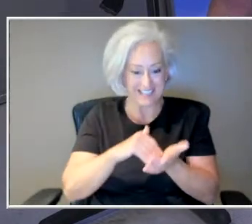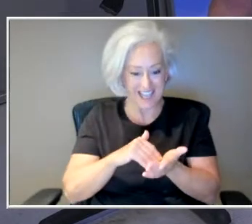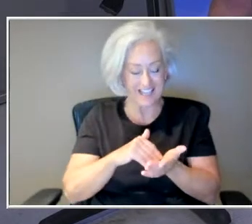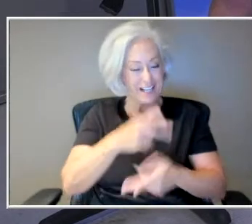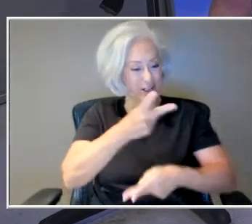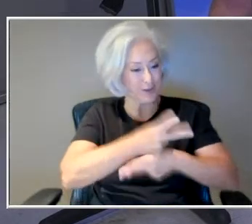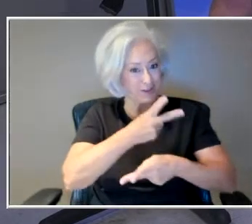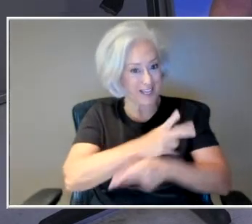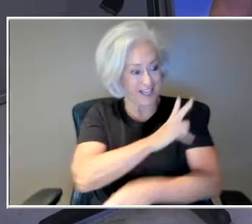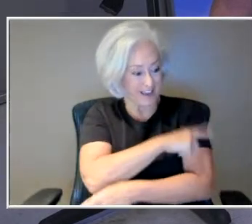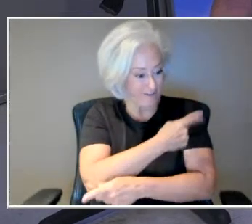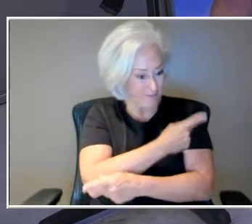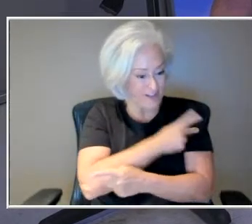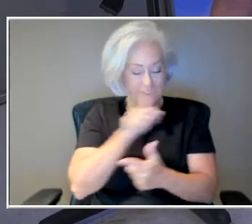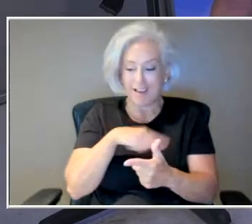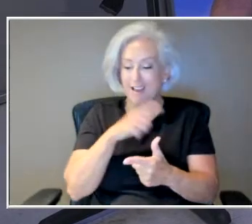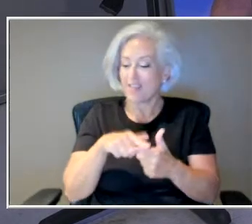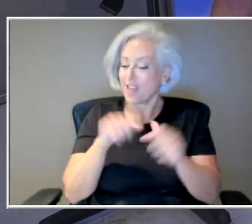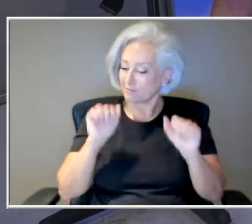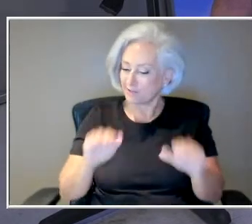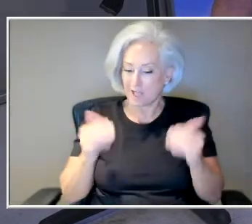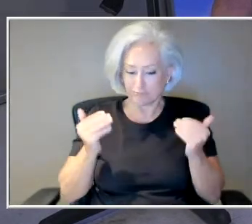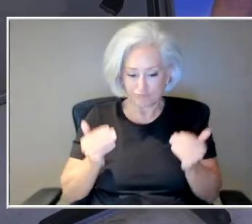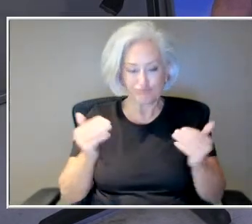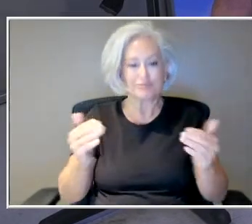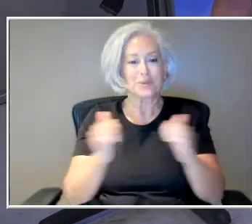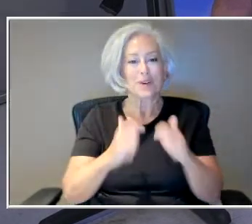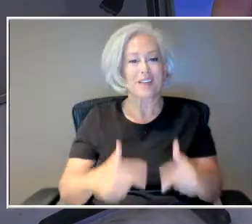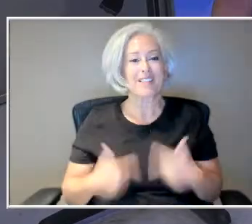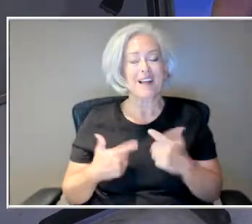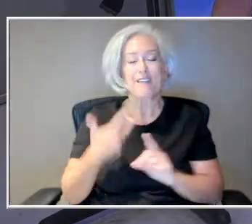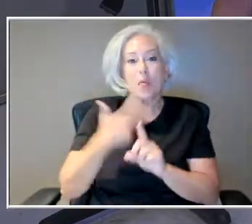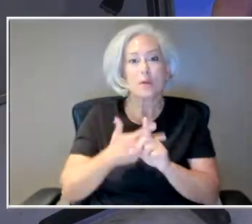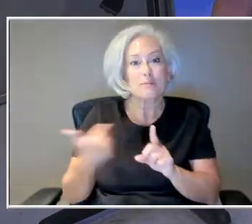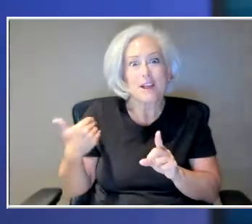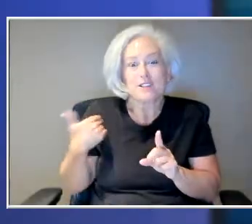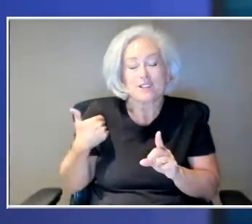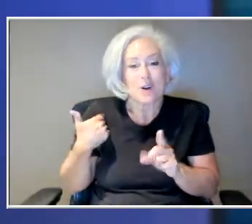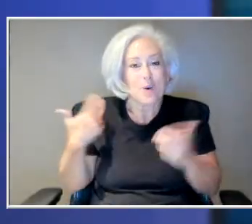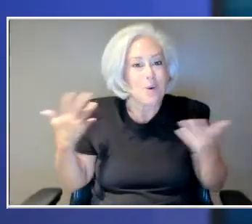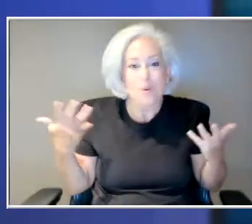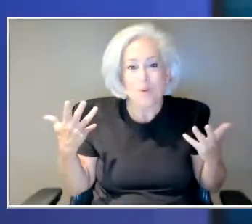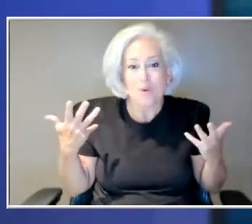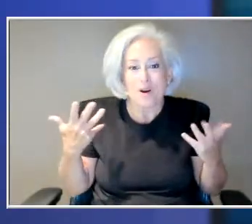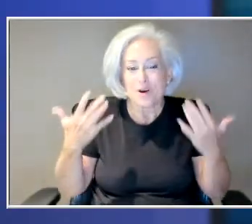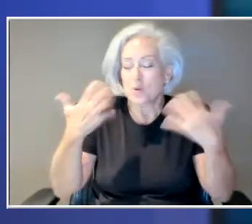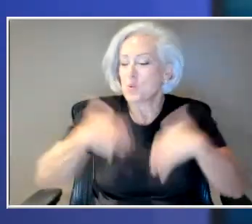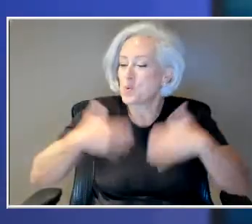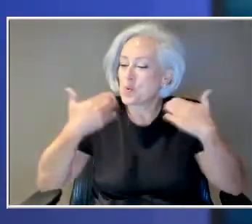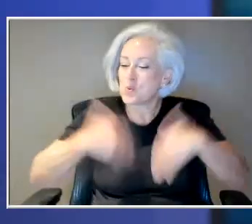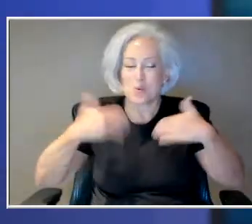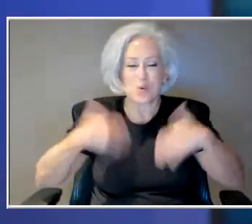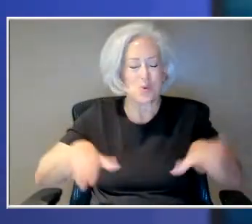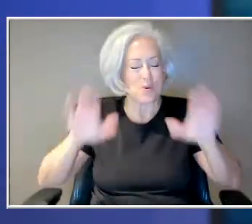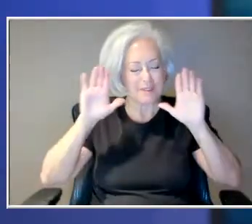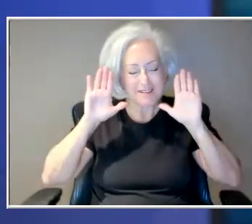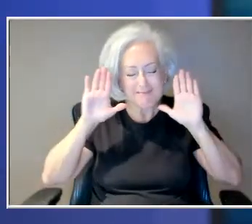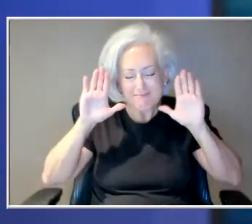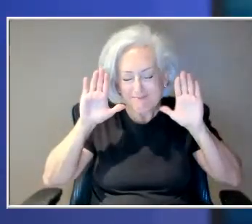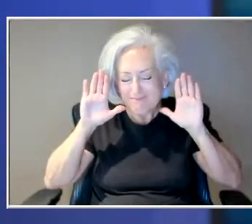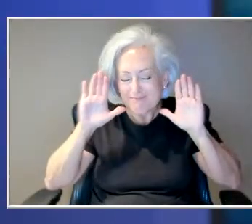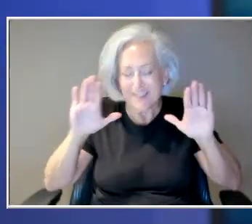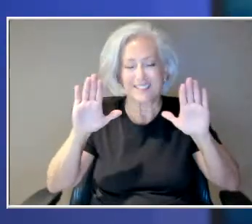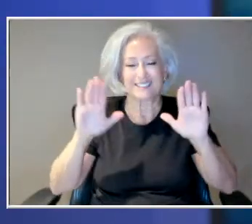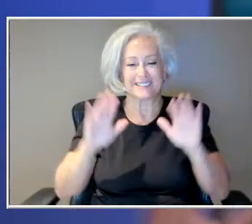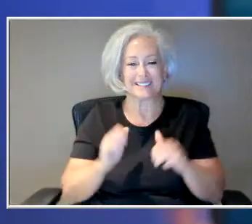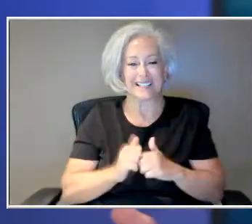3 months ago, what's it like to now be sitting next to her? Oh, that's outstanding. That's why we do these things. It is so great that you got